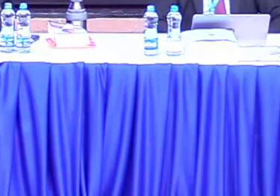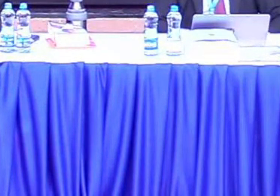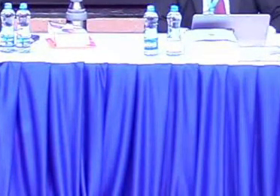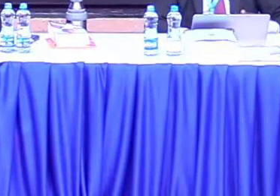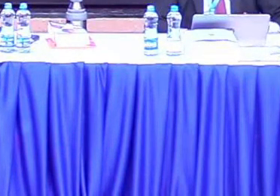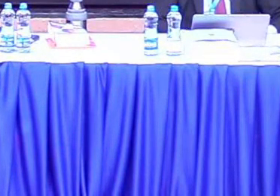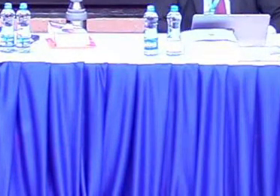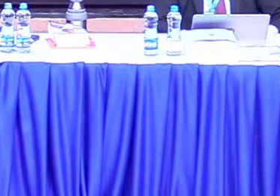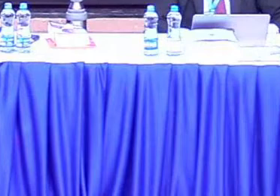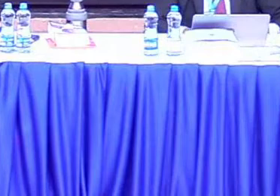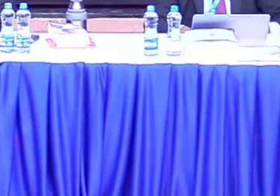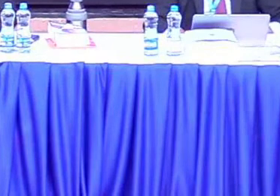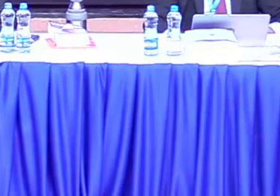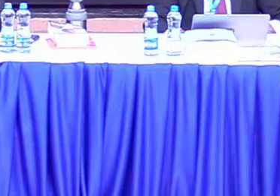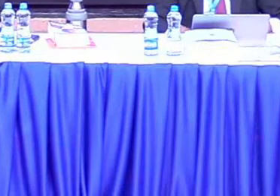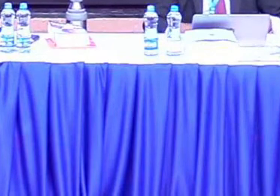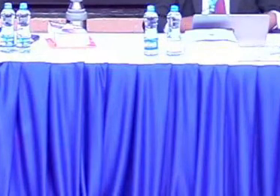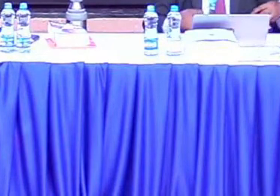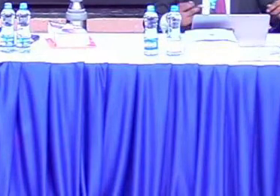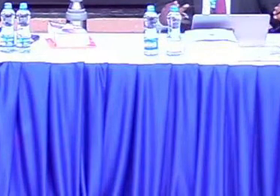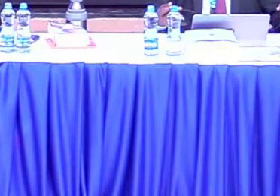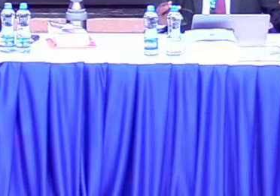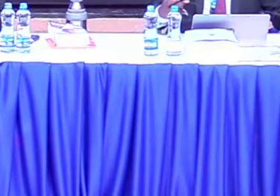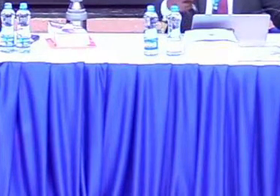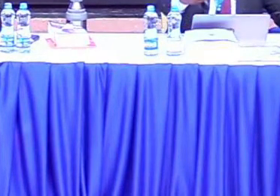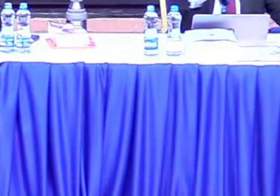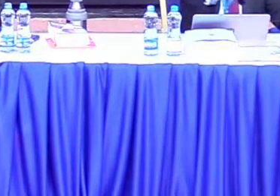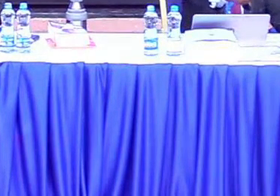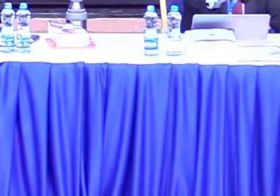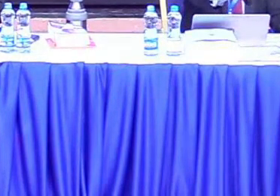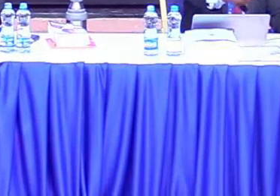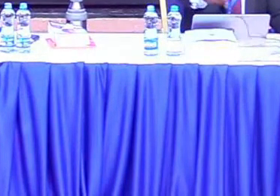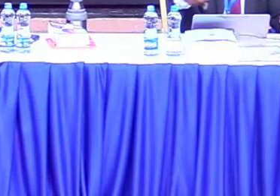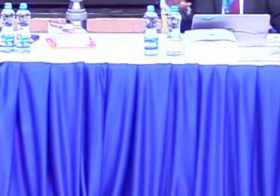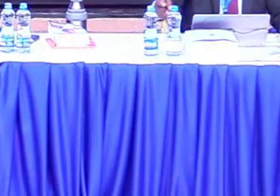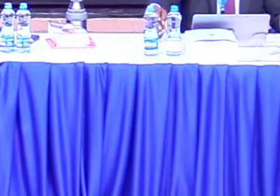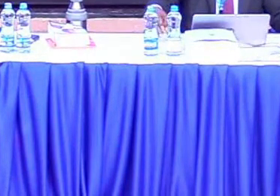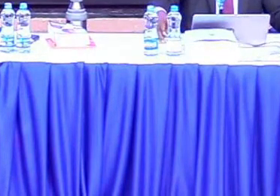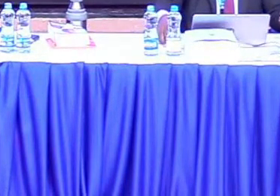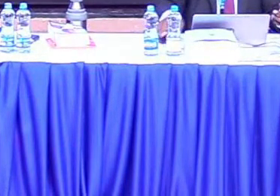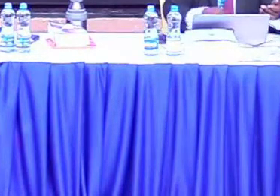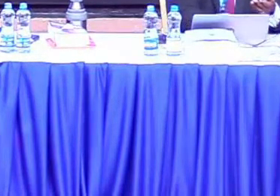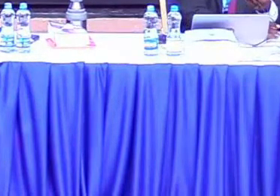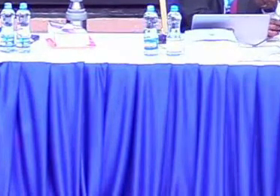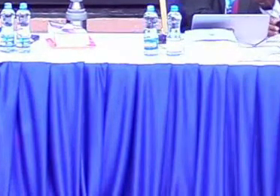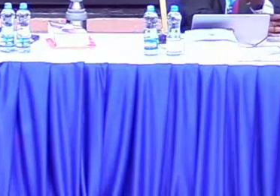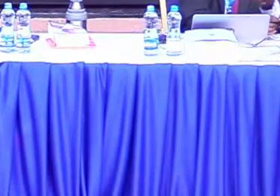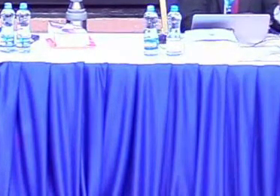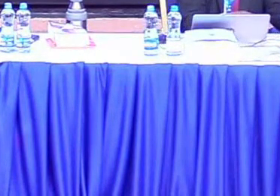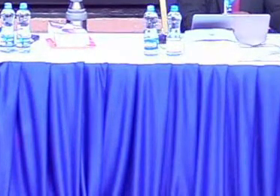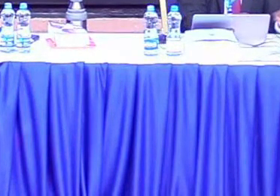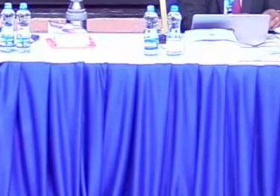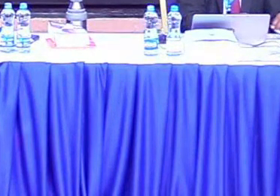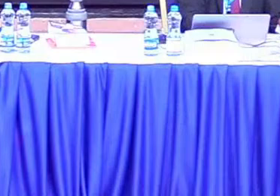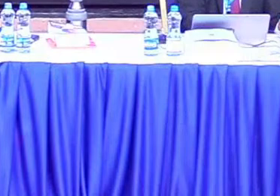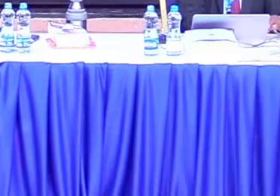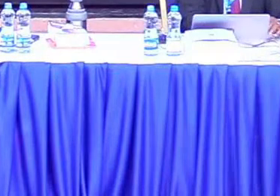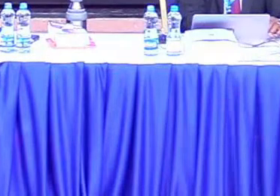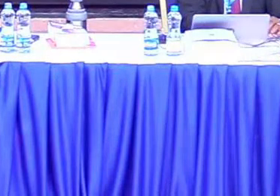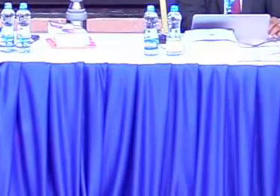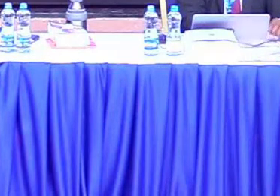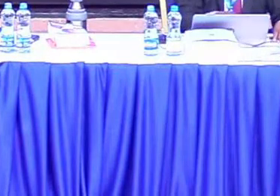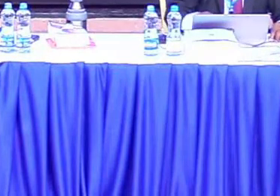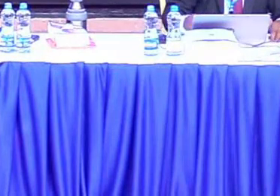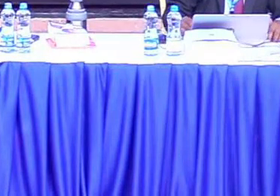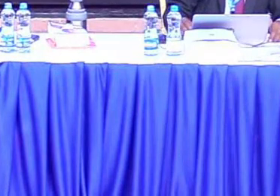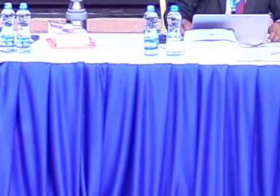of thanks. Thank you. In that order that is proposed, moderator's report, resolution